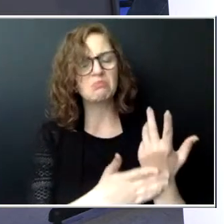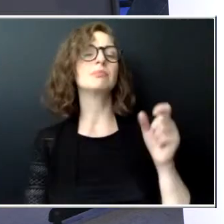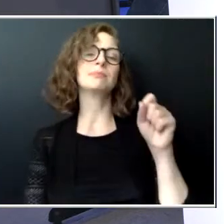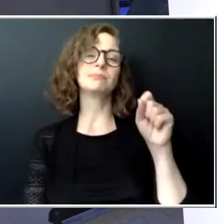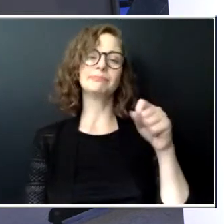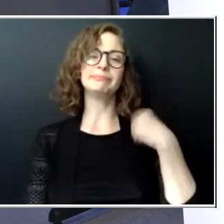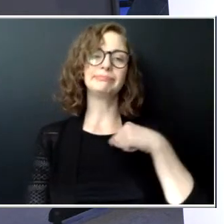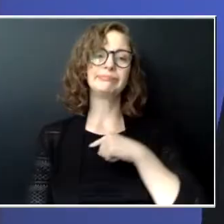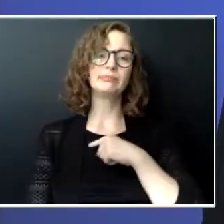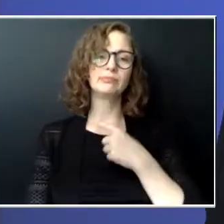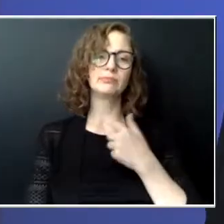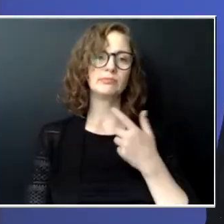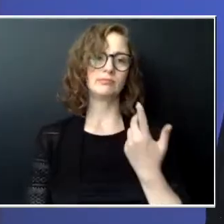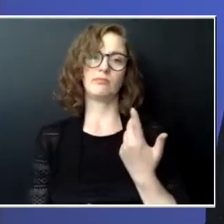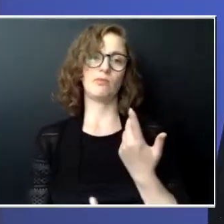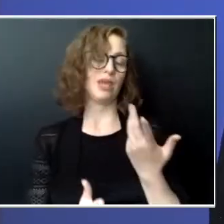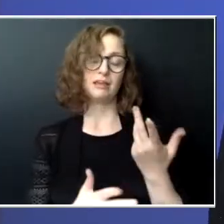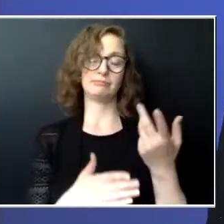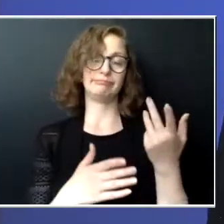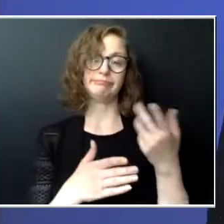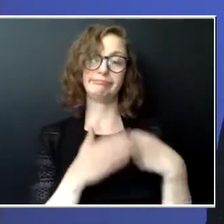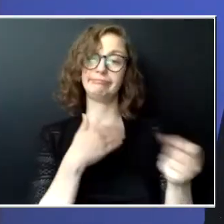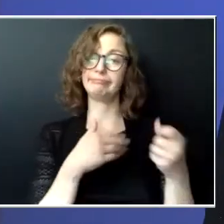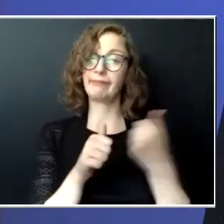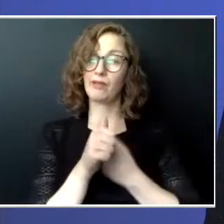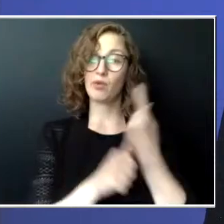hotel, with a wonderful help, and